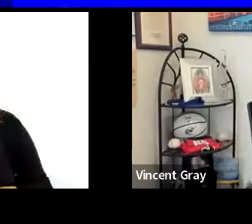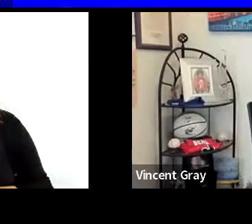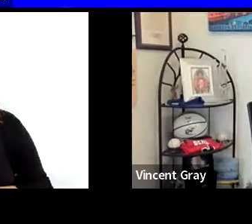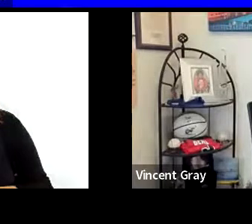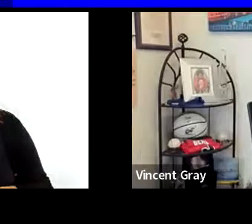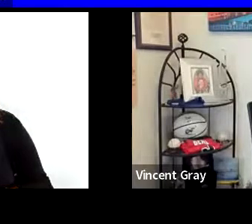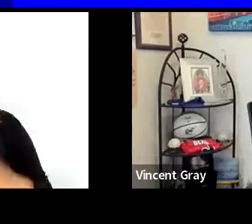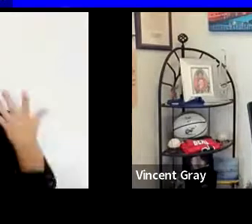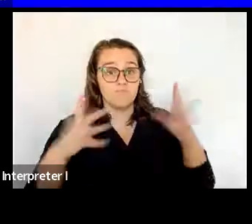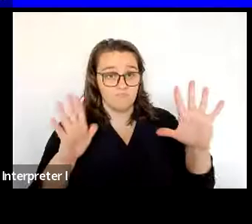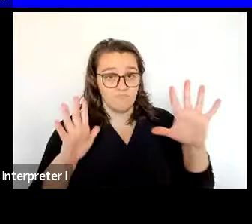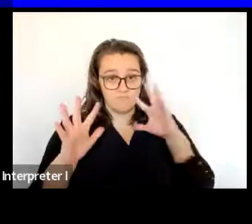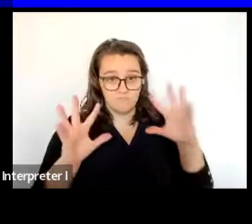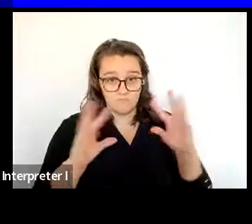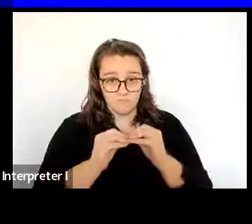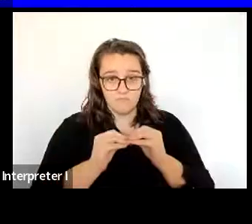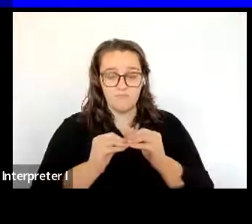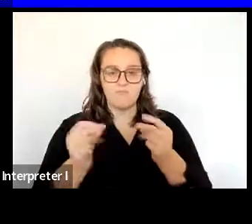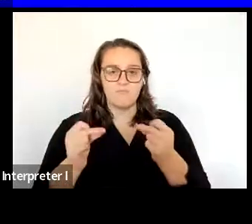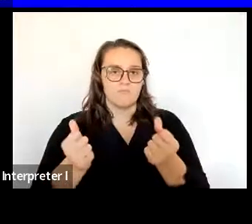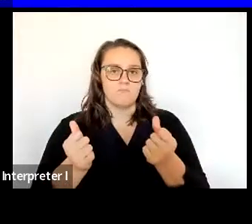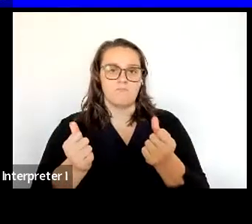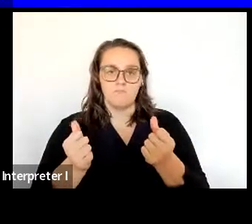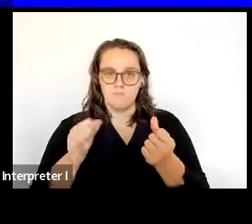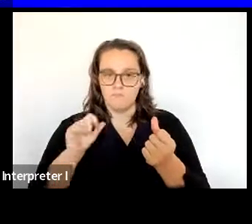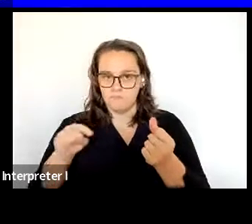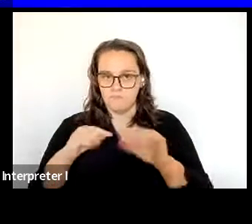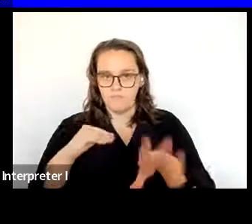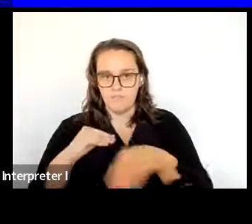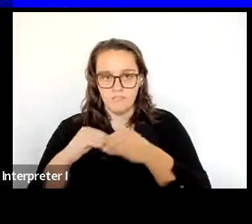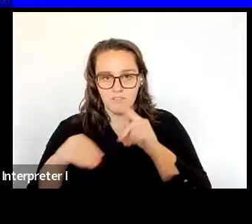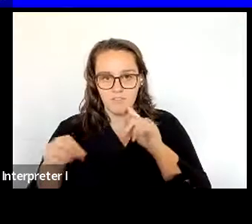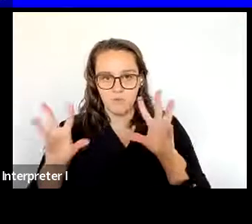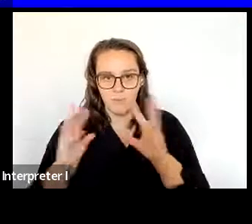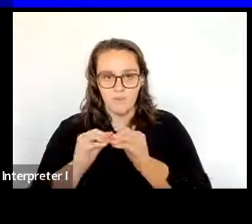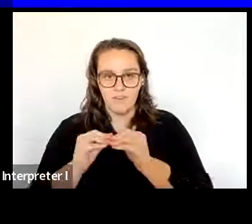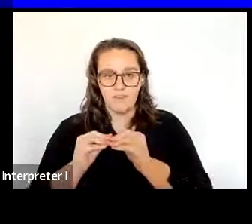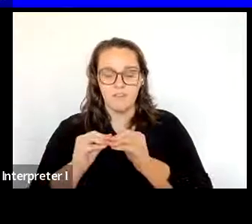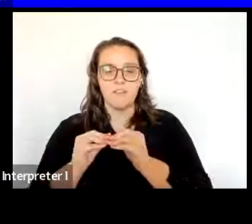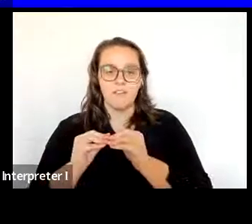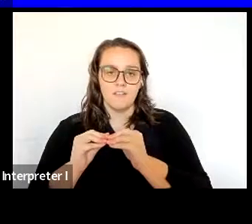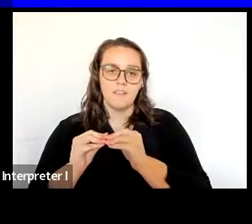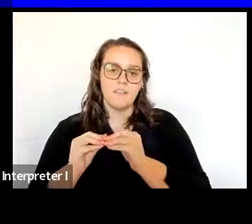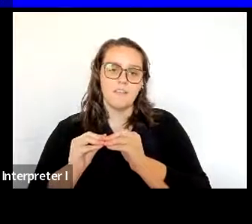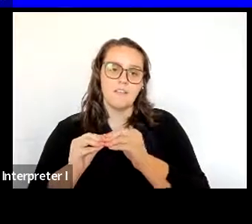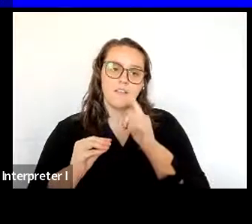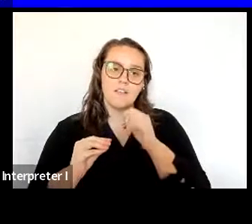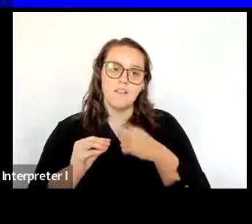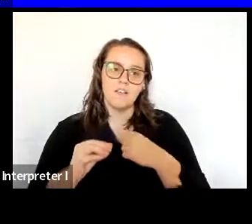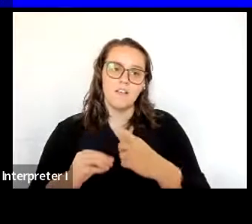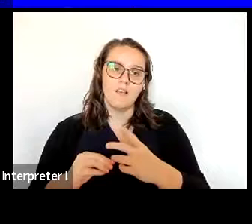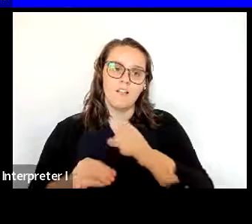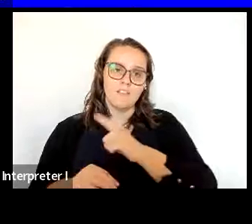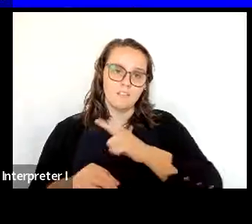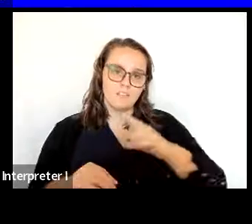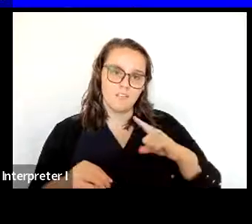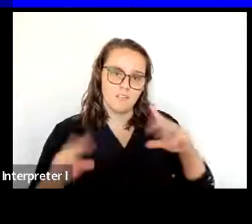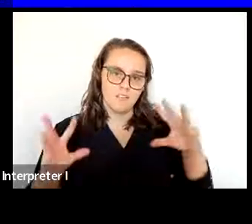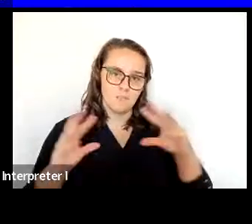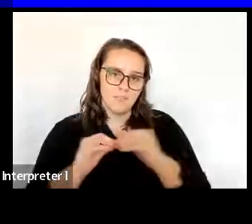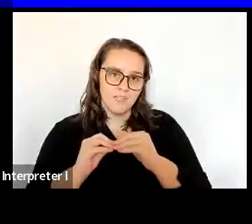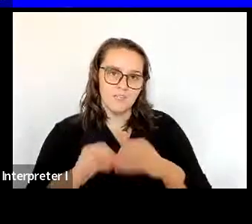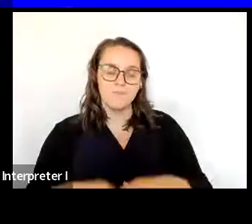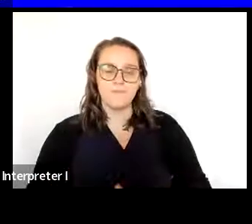followed almost immediately by an additional meeting, legislative meeting of the council. We begin